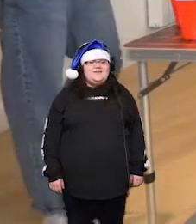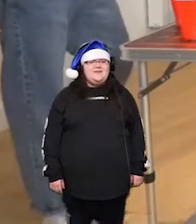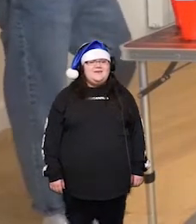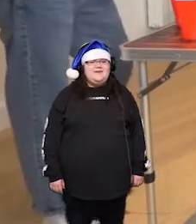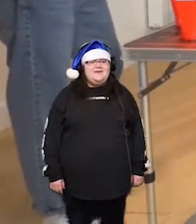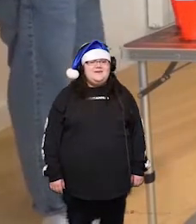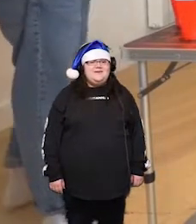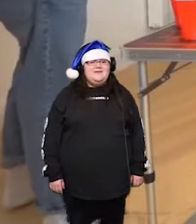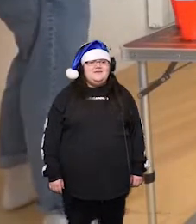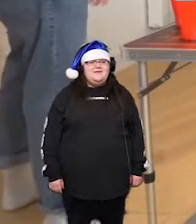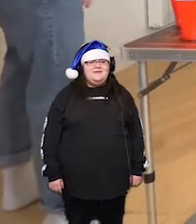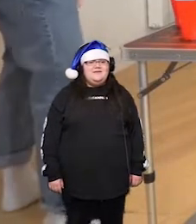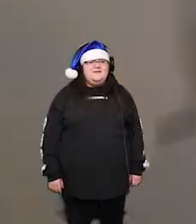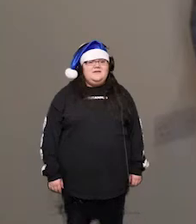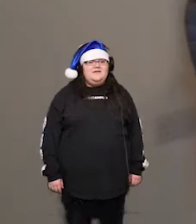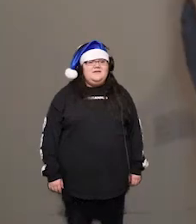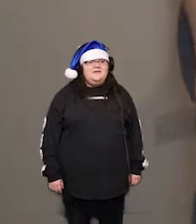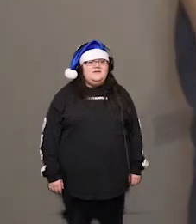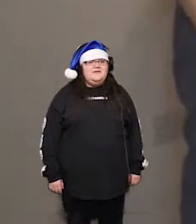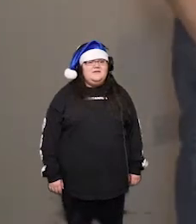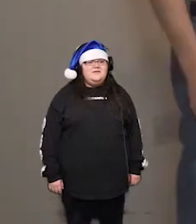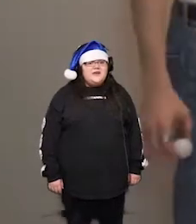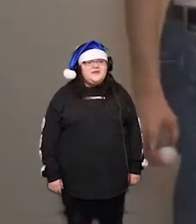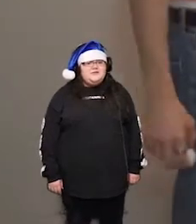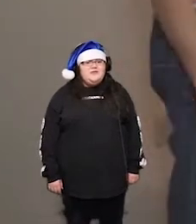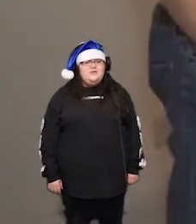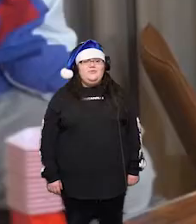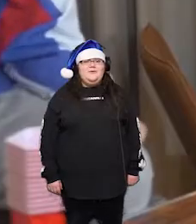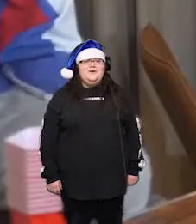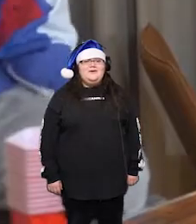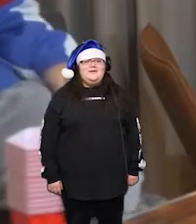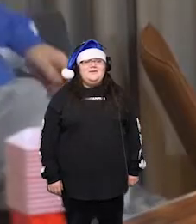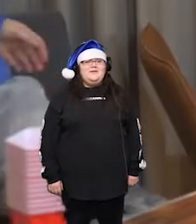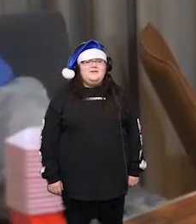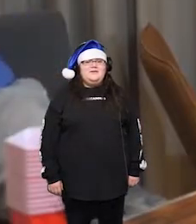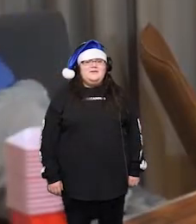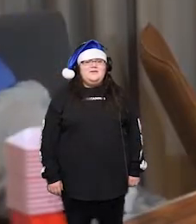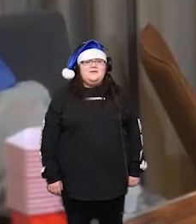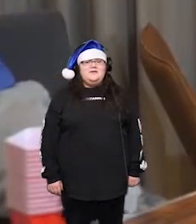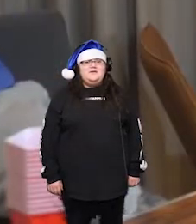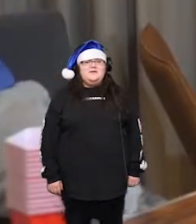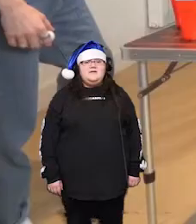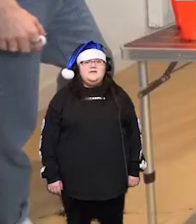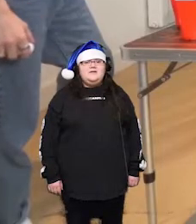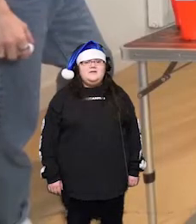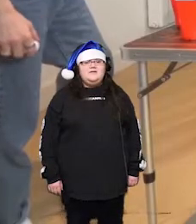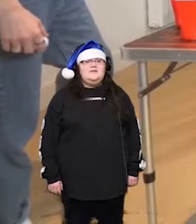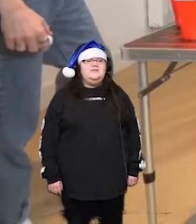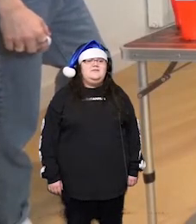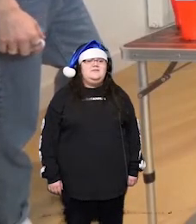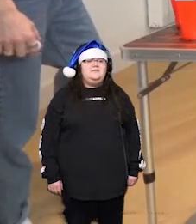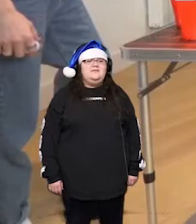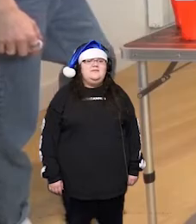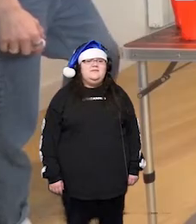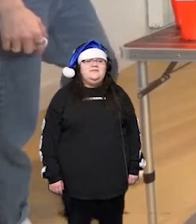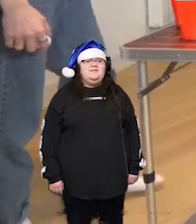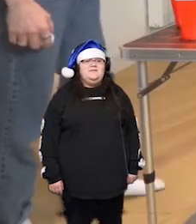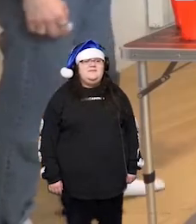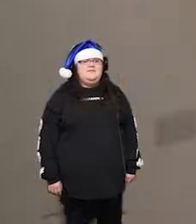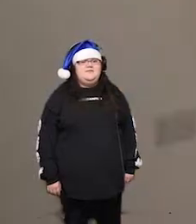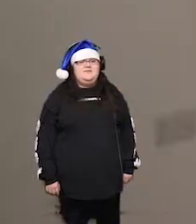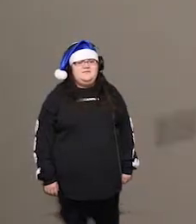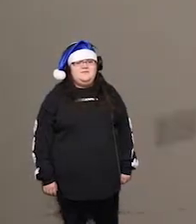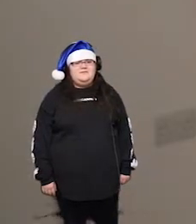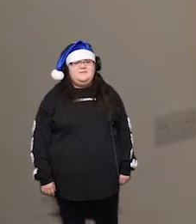No. Yes. We did not take rebounds. Yeah, we do. Fuck off, man. Yes, you do. It was one bounce. We do. Question,